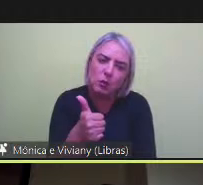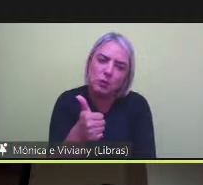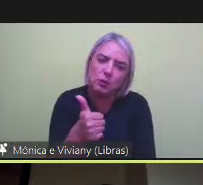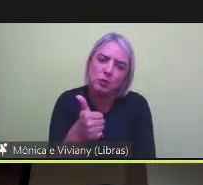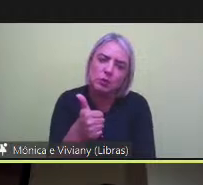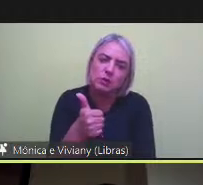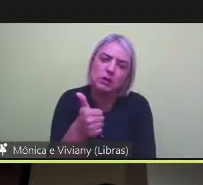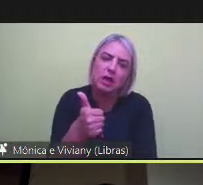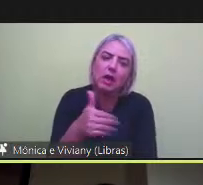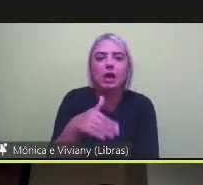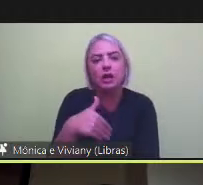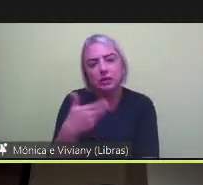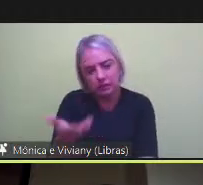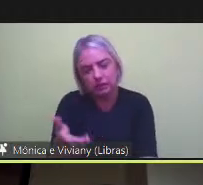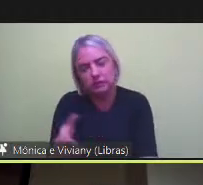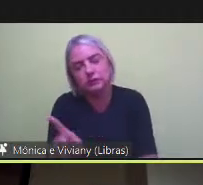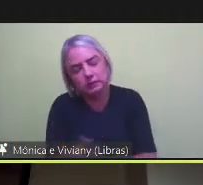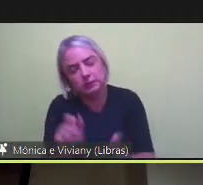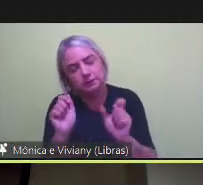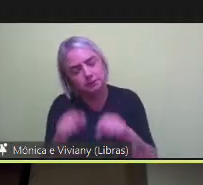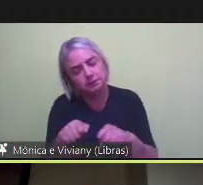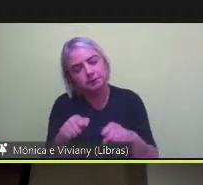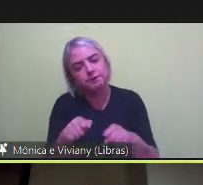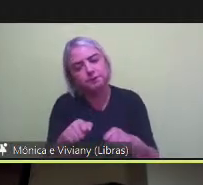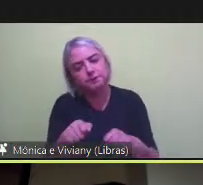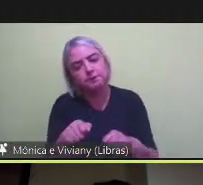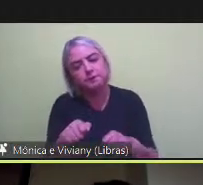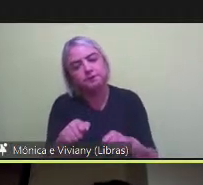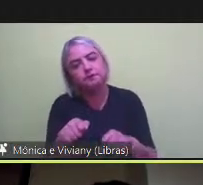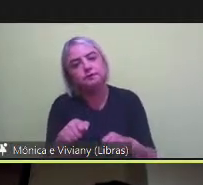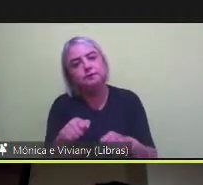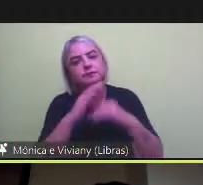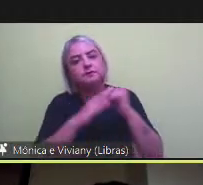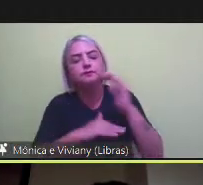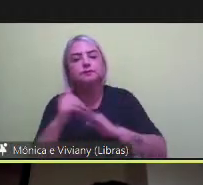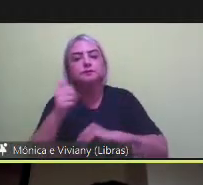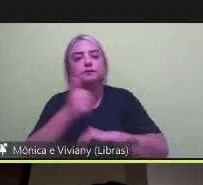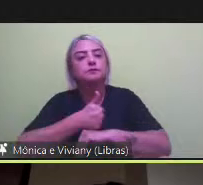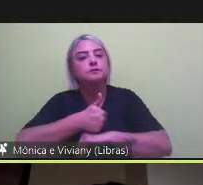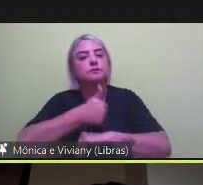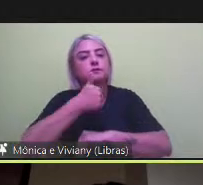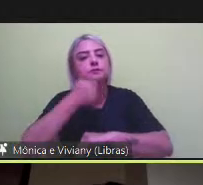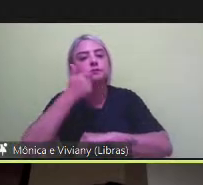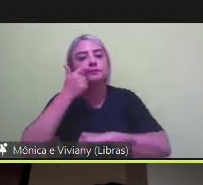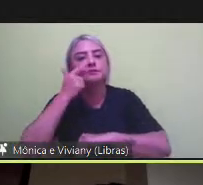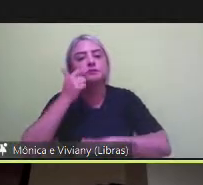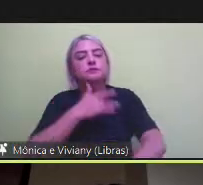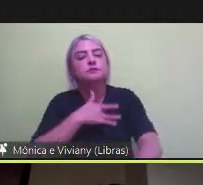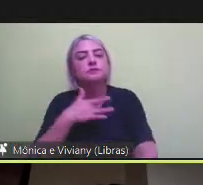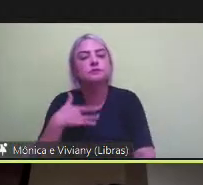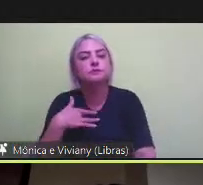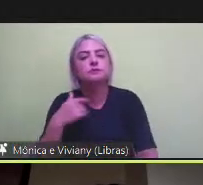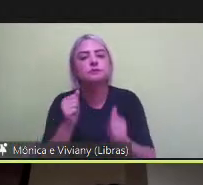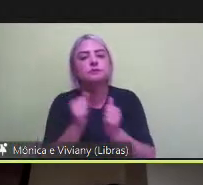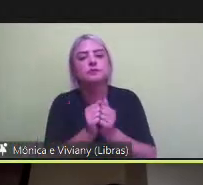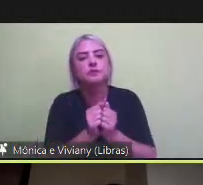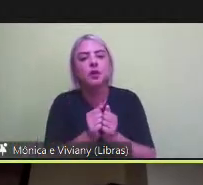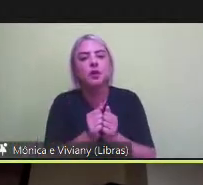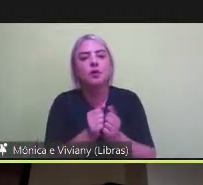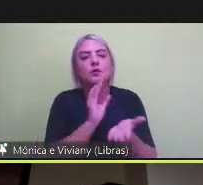2011, and then was also possible with the professionals, health professionals